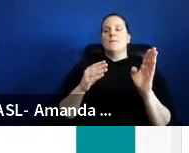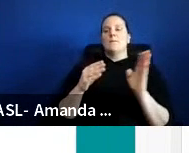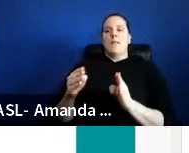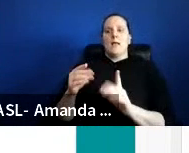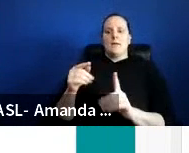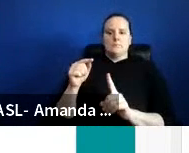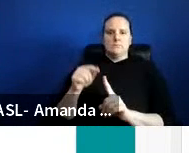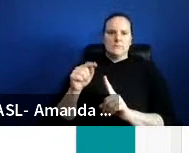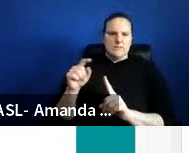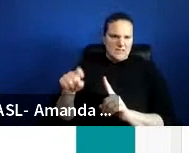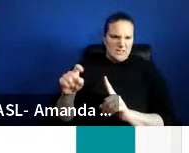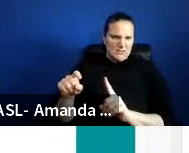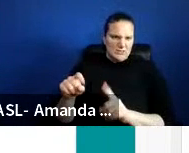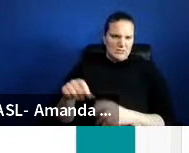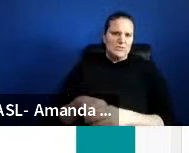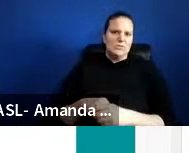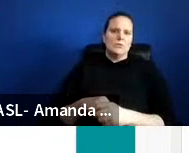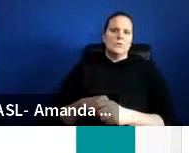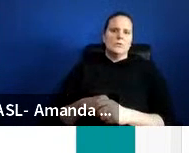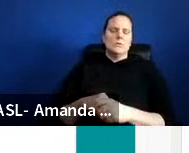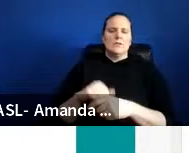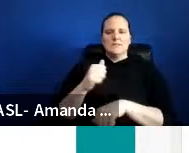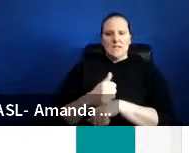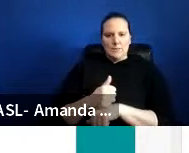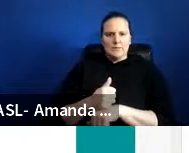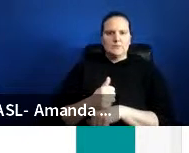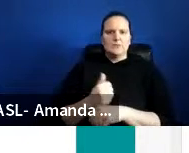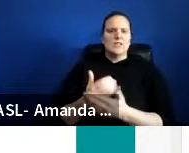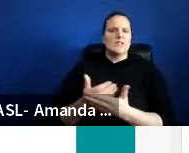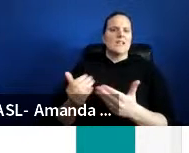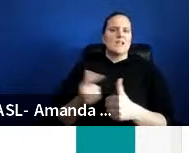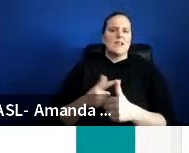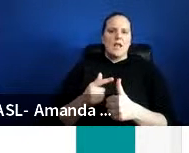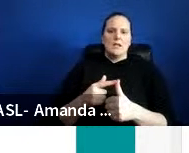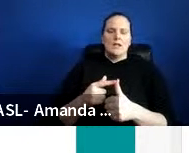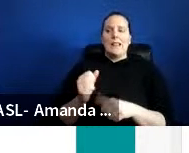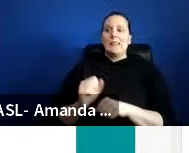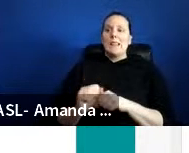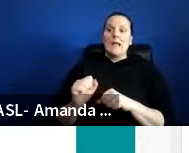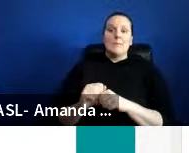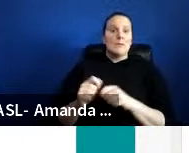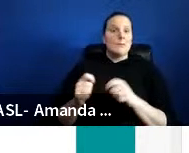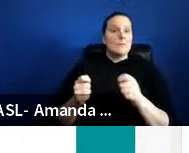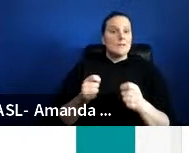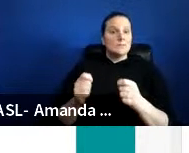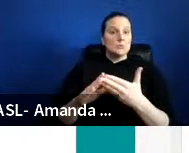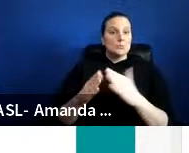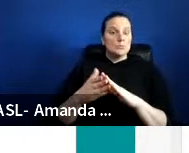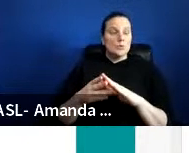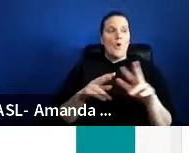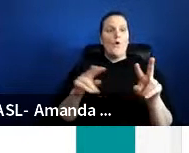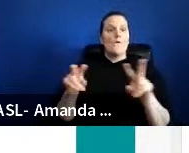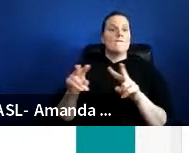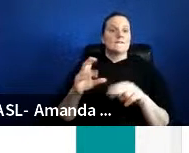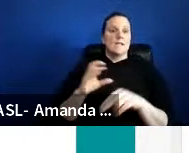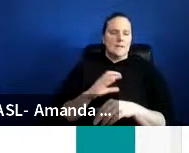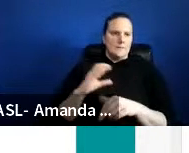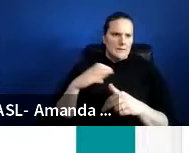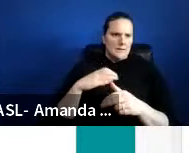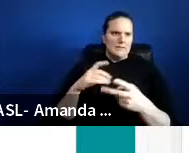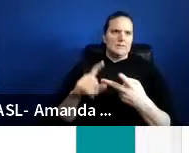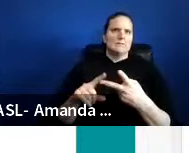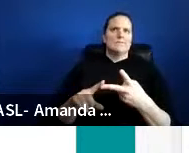needs to establish things like labor management community oversight committees and